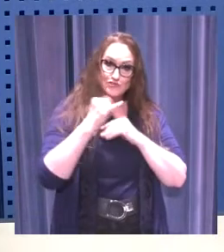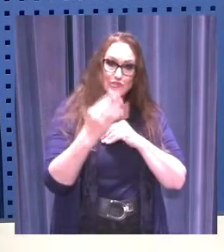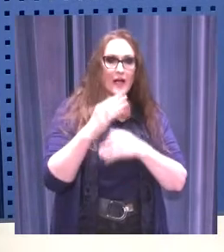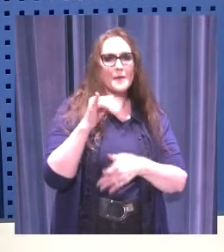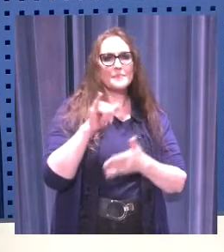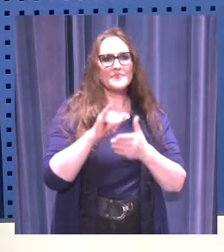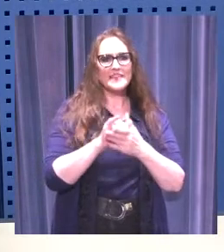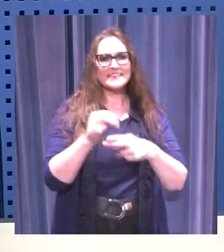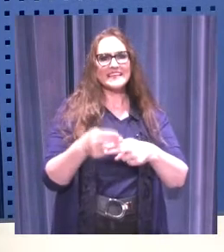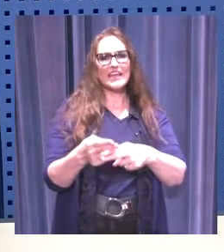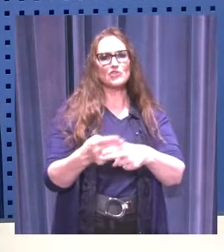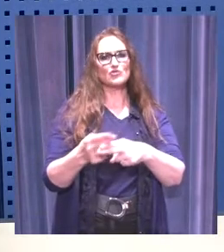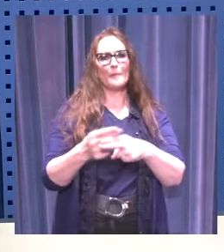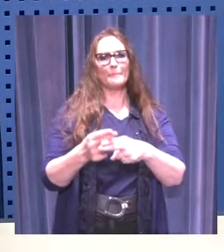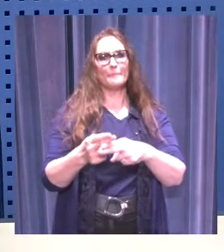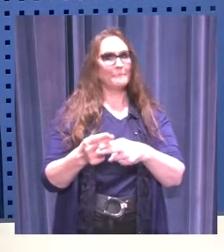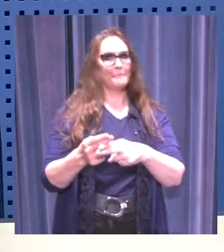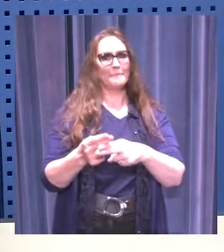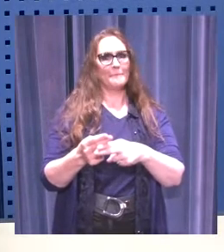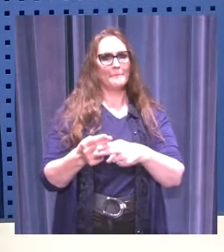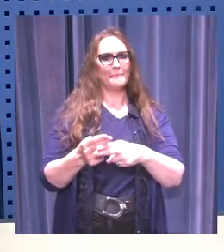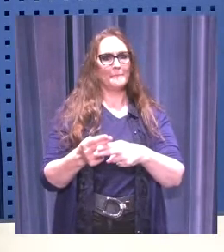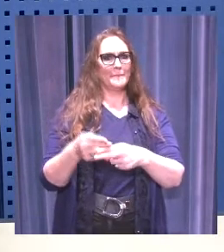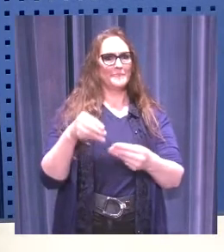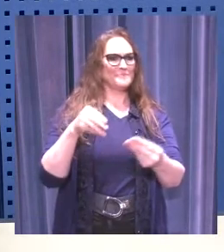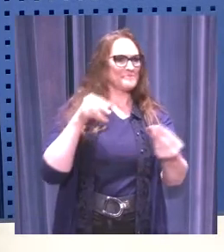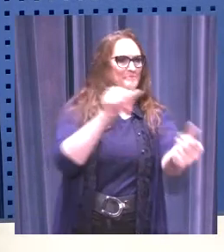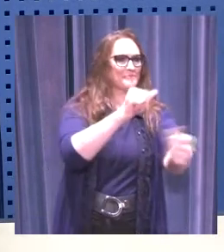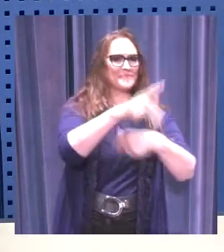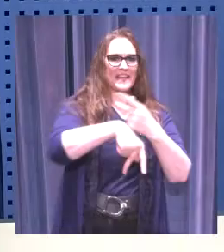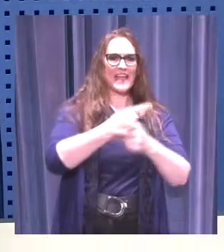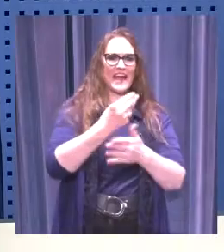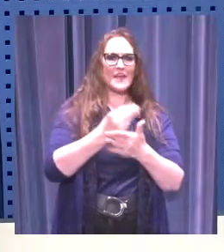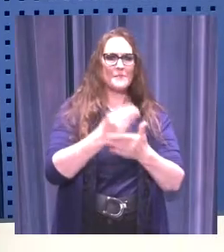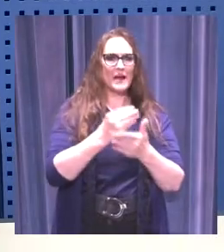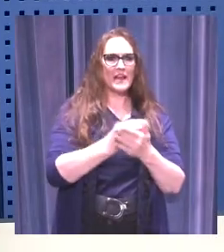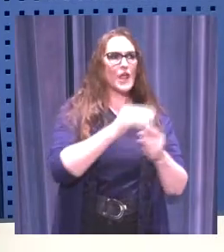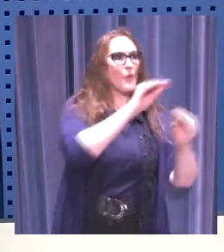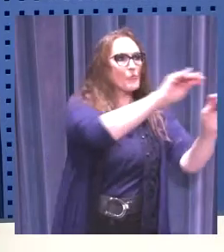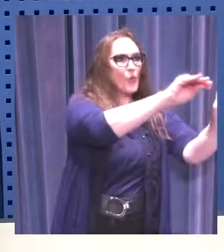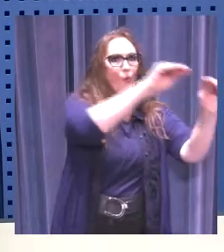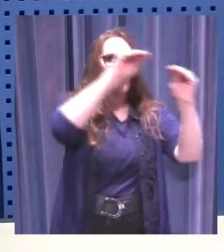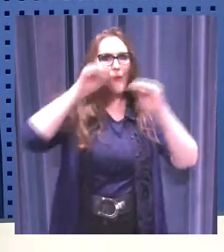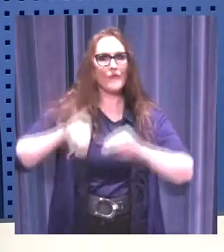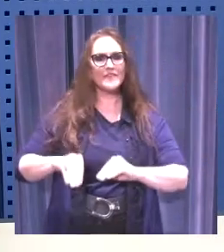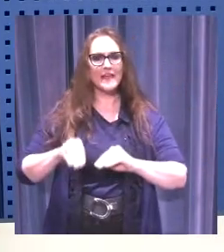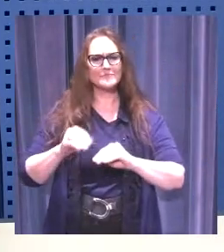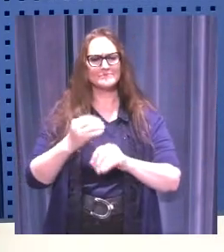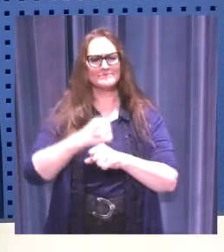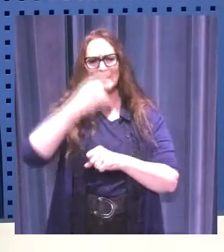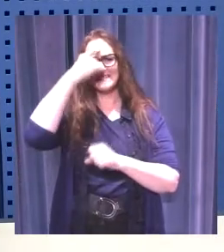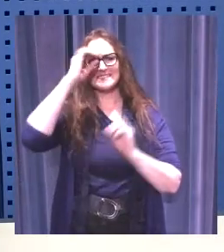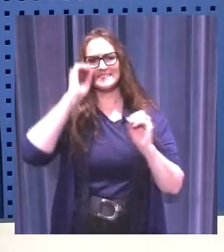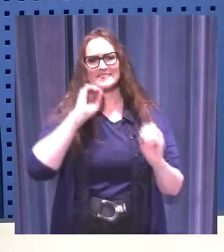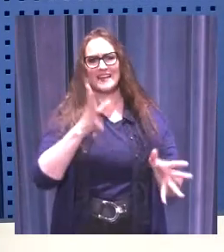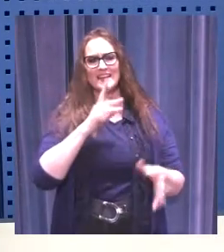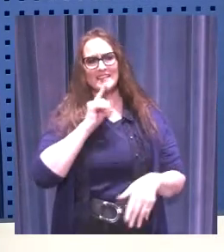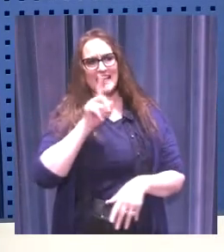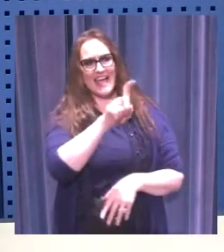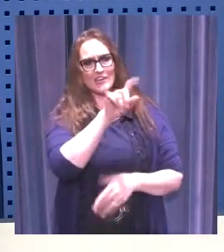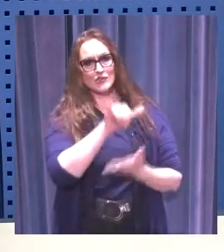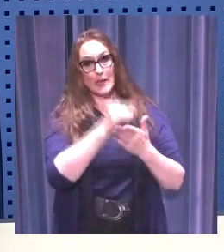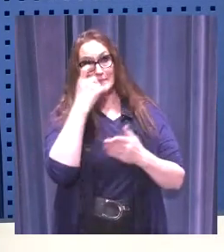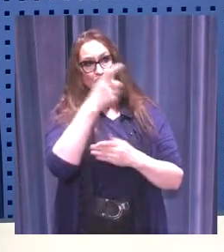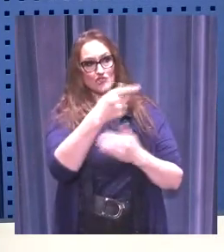that's interim? Spend that kind of money, move them. It makes no sense. So let's ask her that, because she